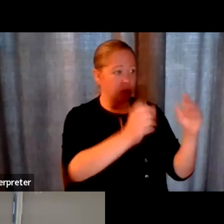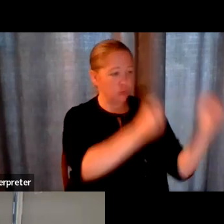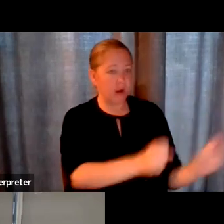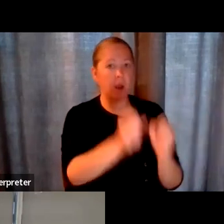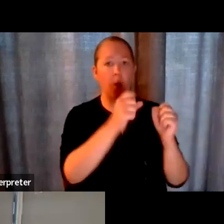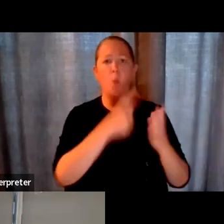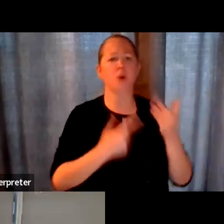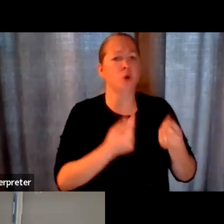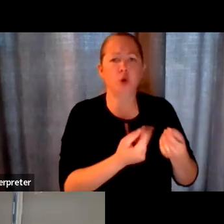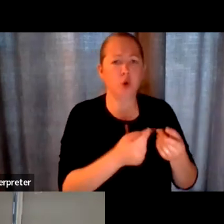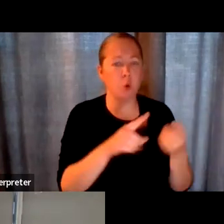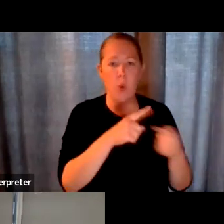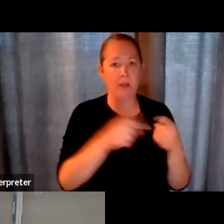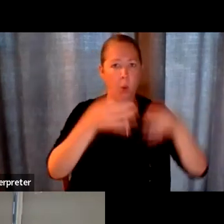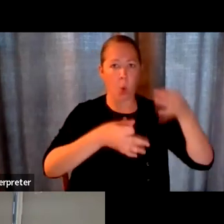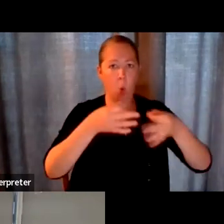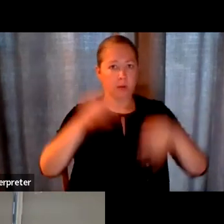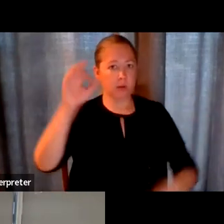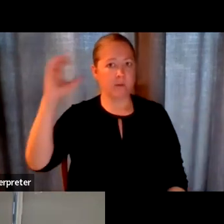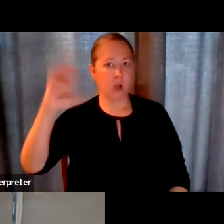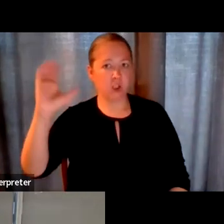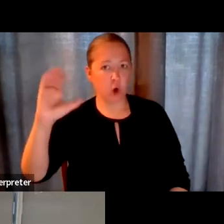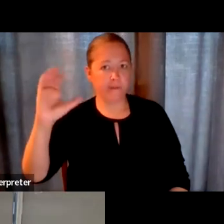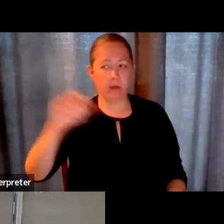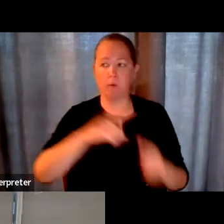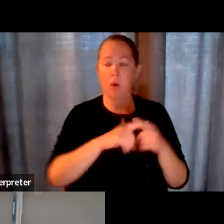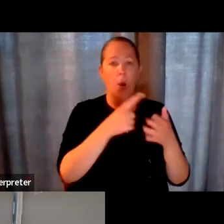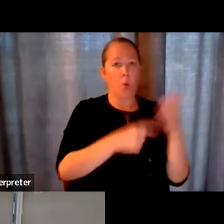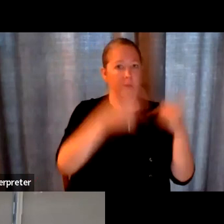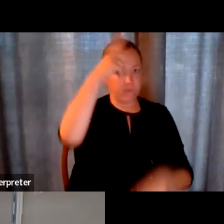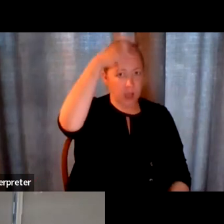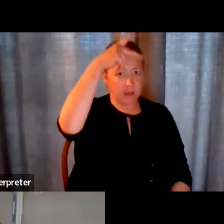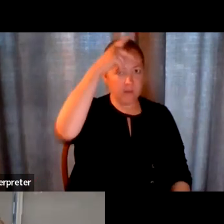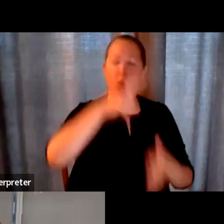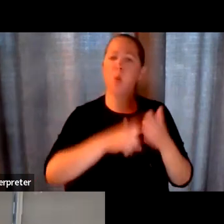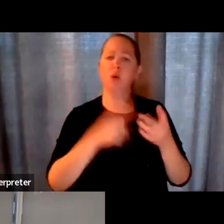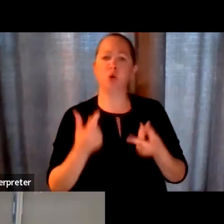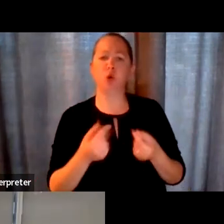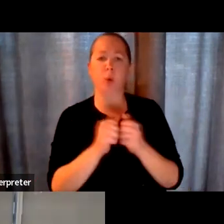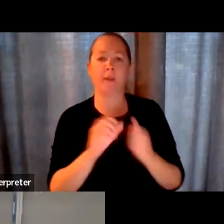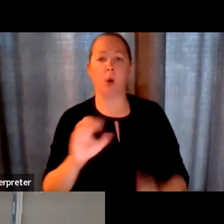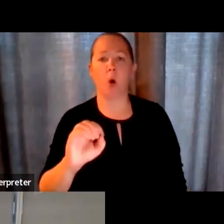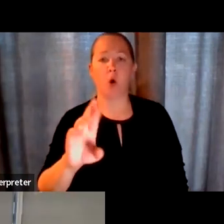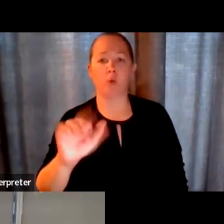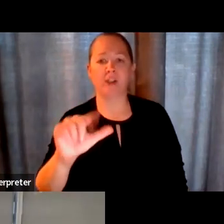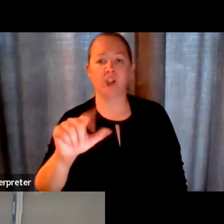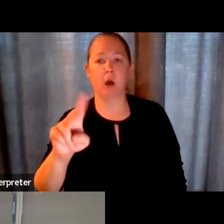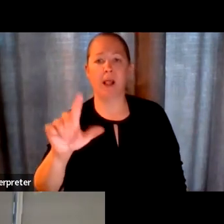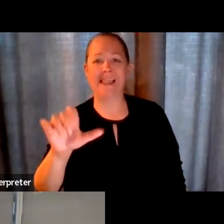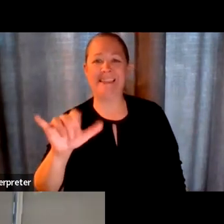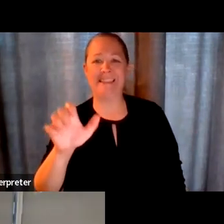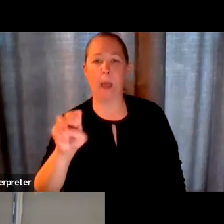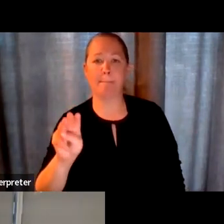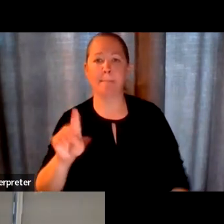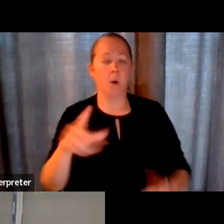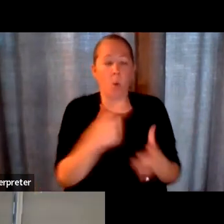conservative, and philosophy. What do you do with originalism? Do you throw it back at them? And use it on our side? Do you